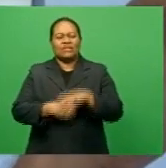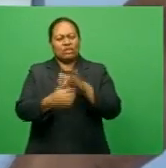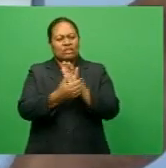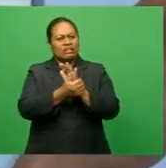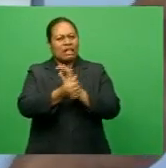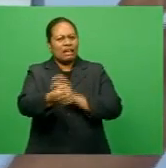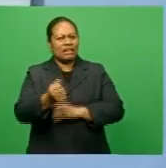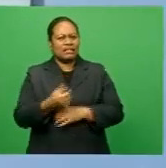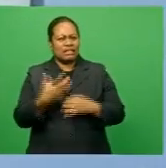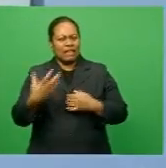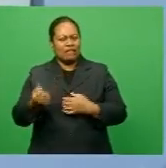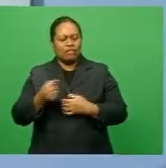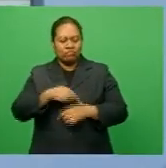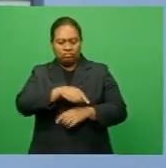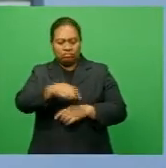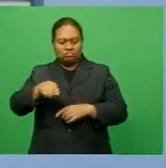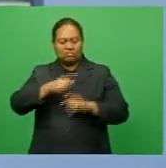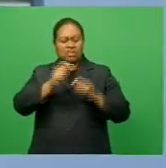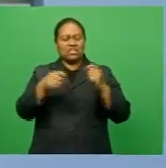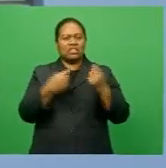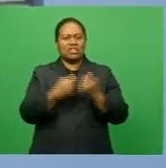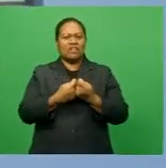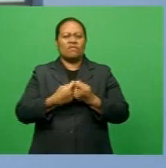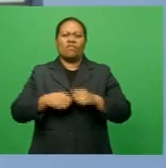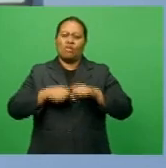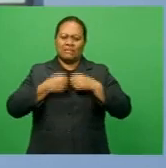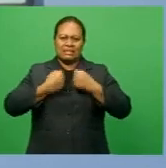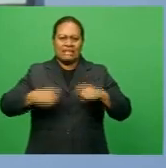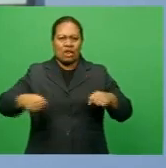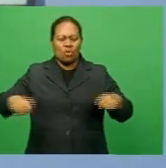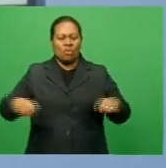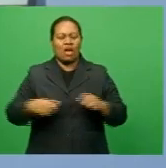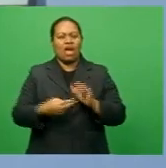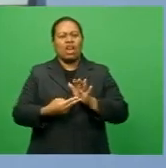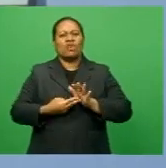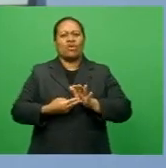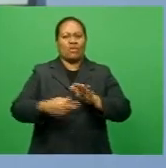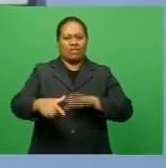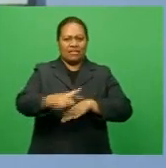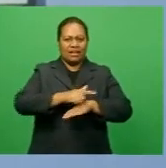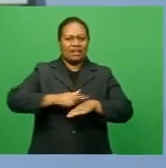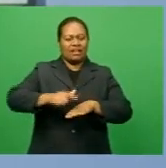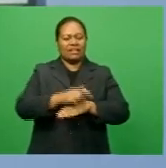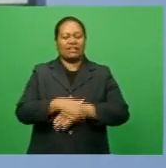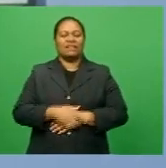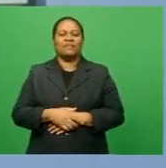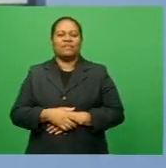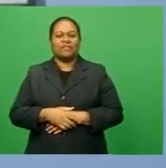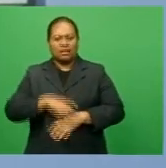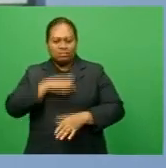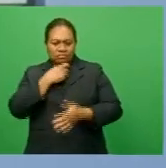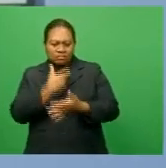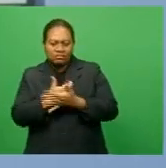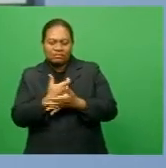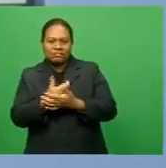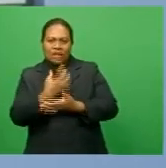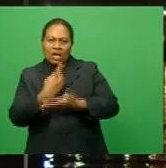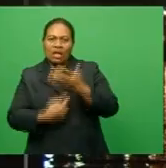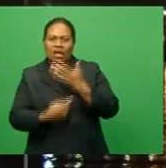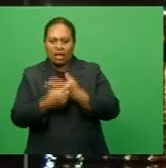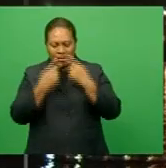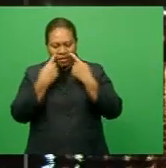is mainly for those teams that comes from Serua, Northland and Northern Bulls. And I'm very impressed with the turnout